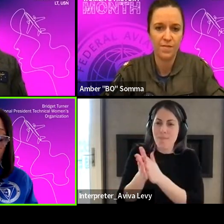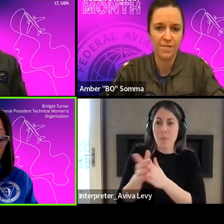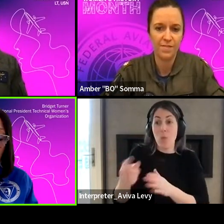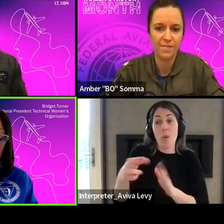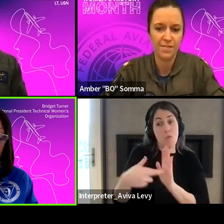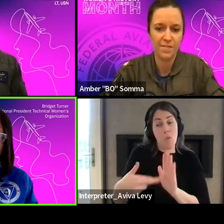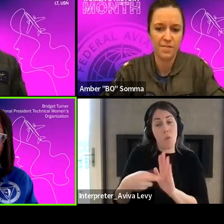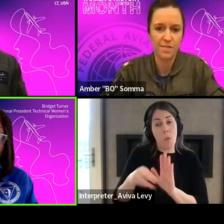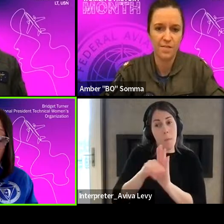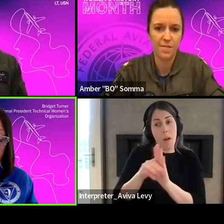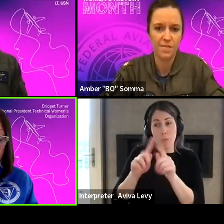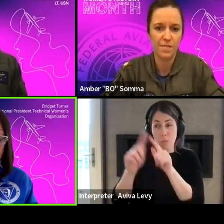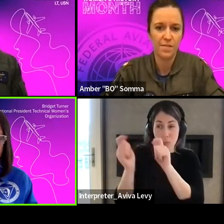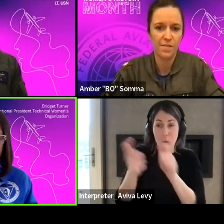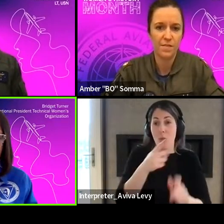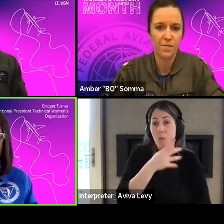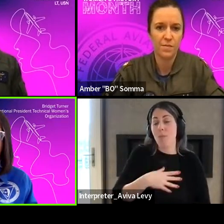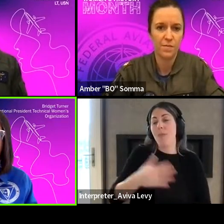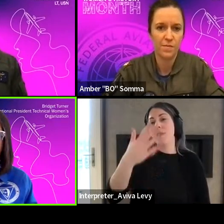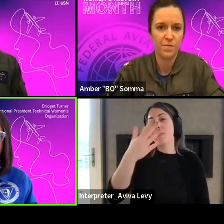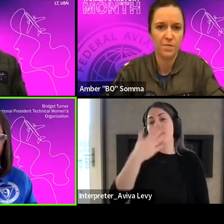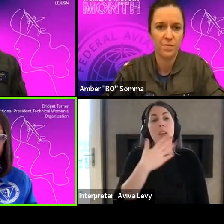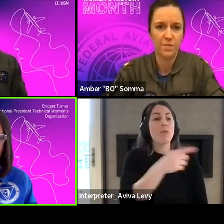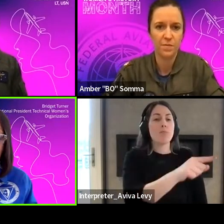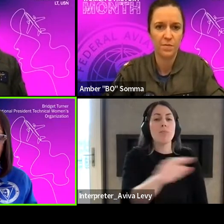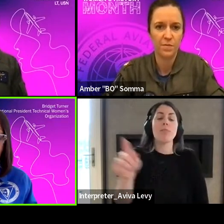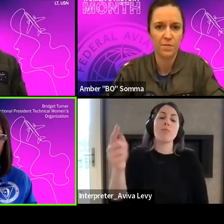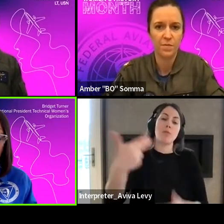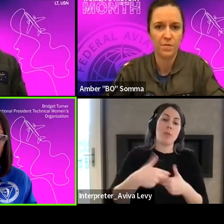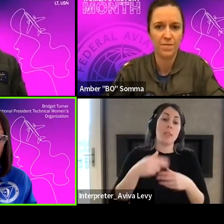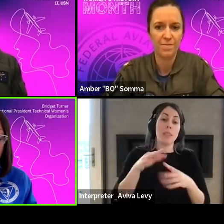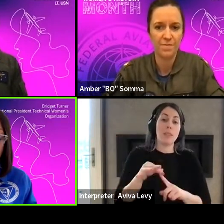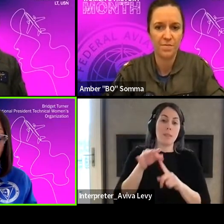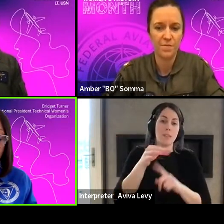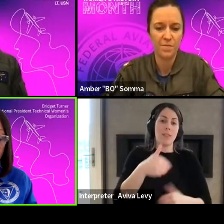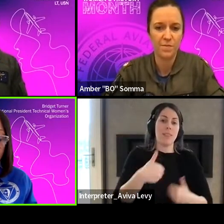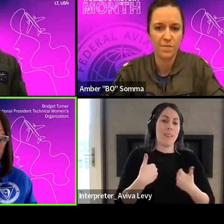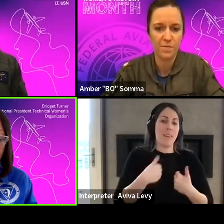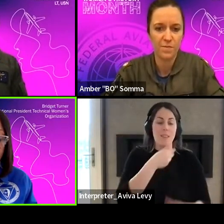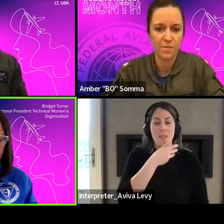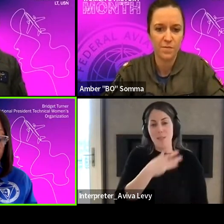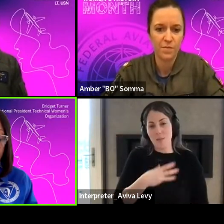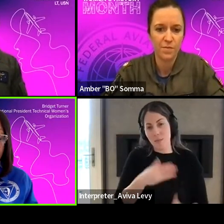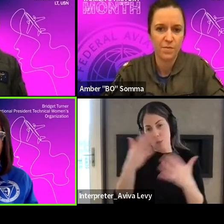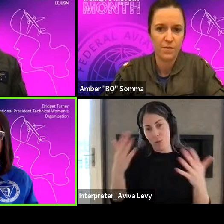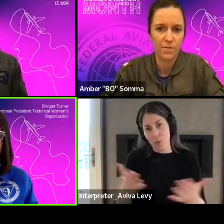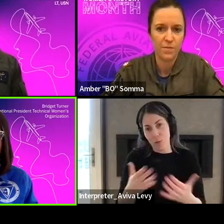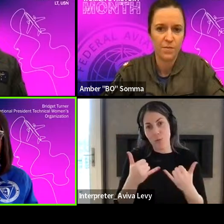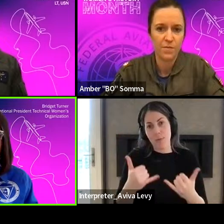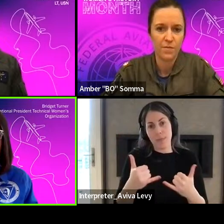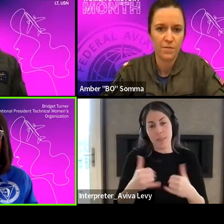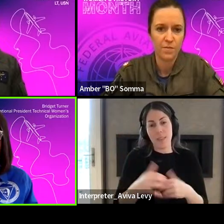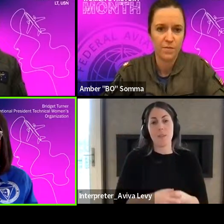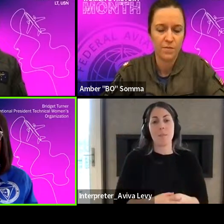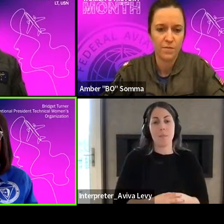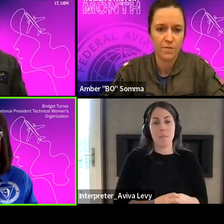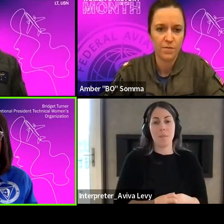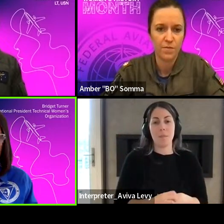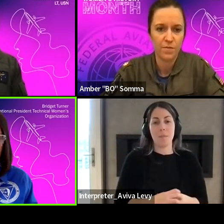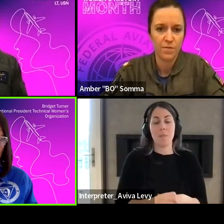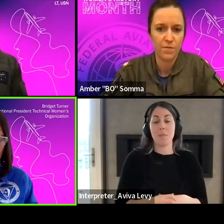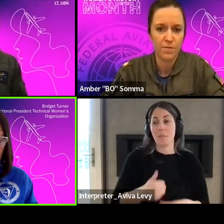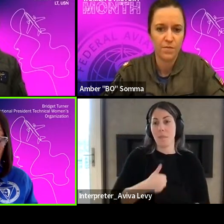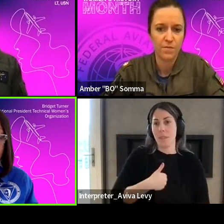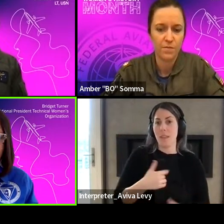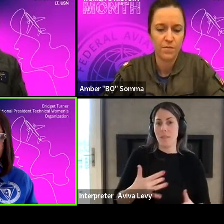you for joining us, especially the young girls and women in the audience. I am also inspired